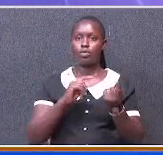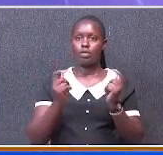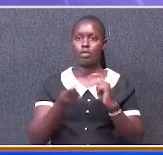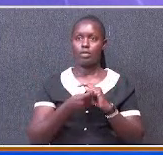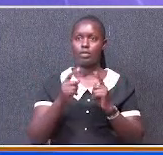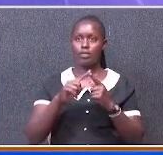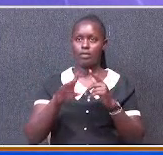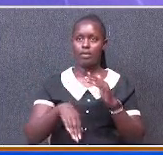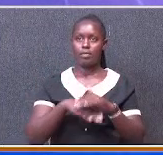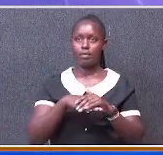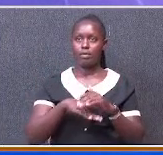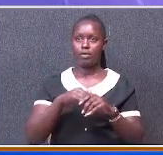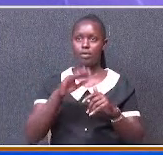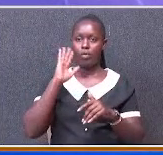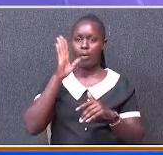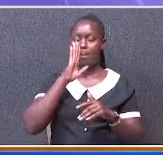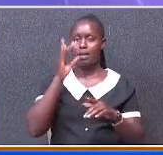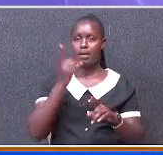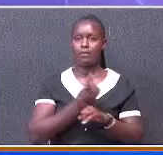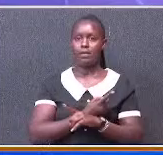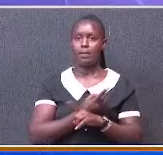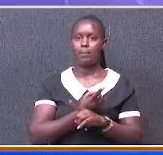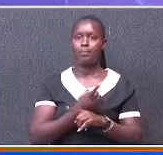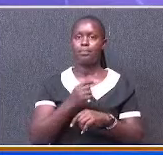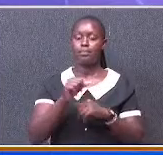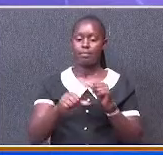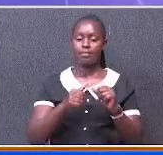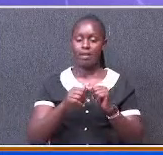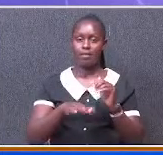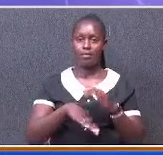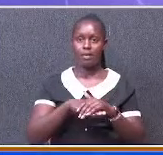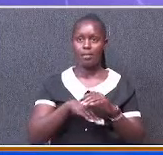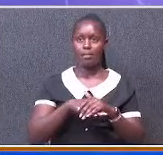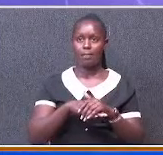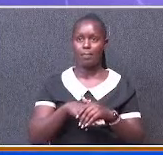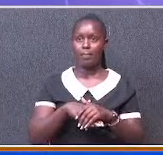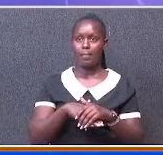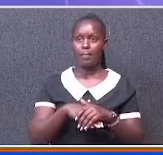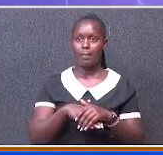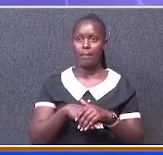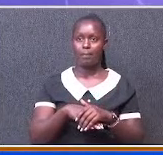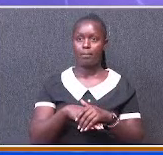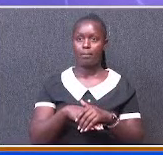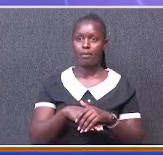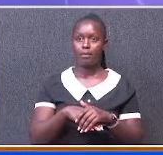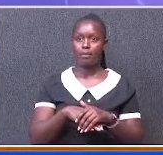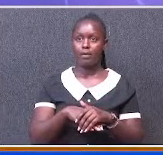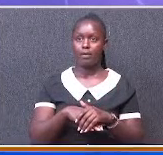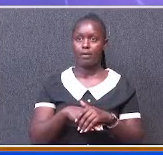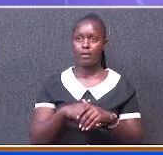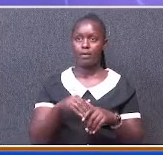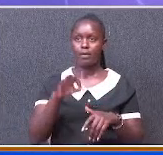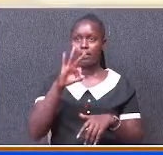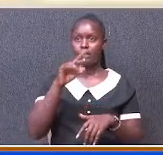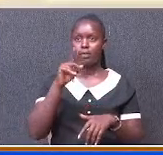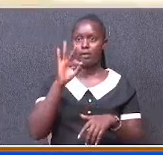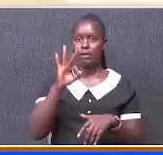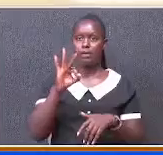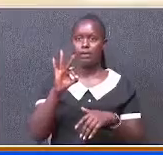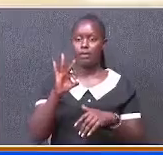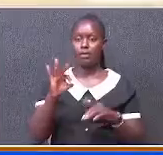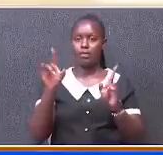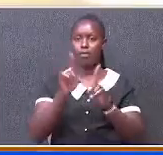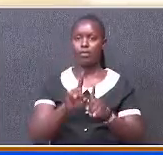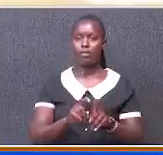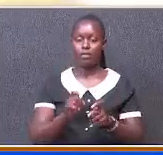football in Kenya will actually be different. Now, speaking of matters football in the country, and we start off with some FKF Premier League, the men's